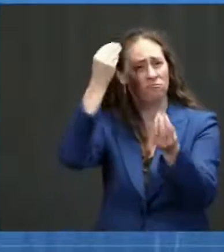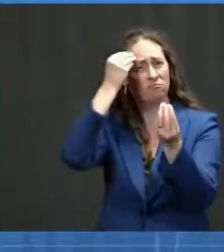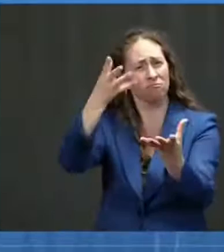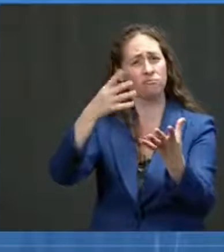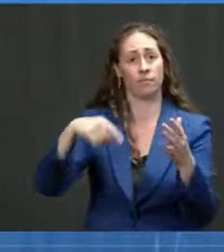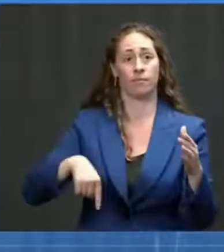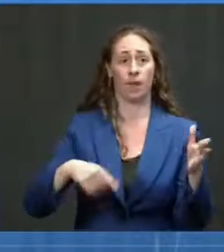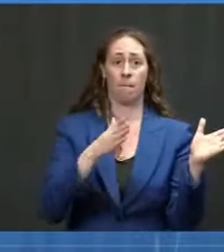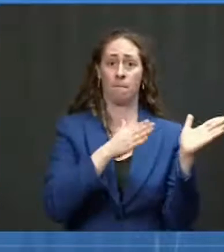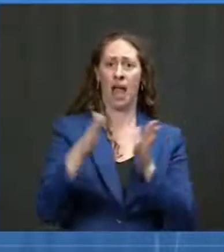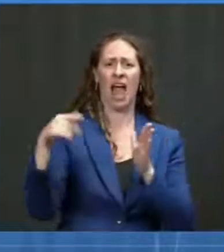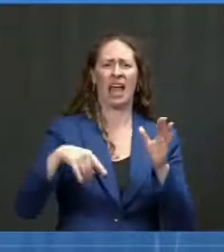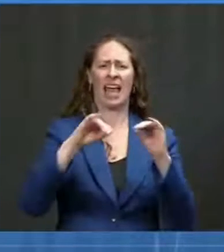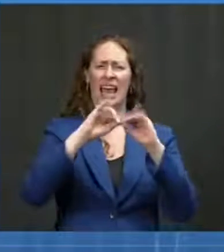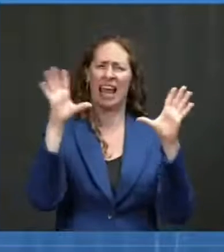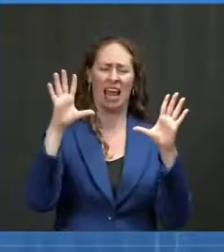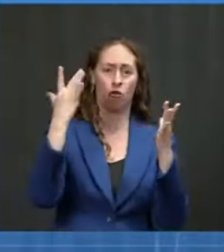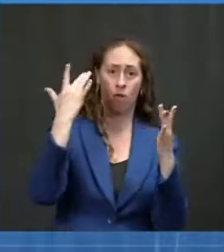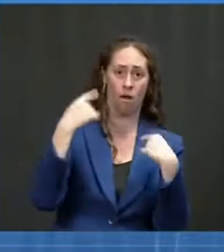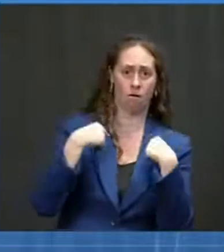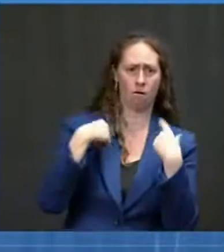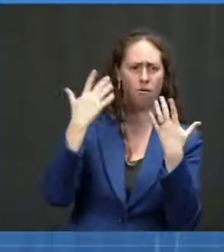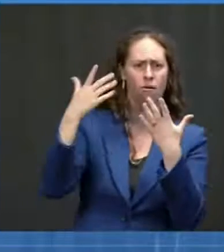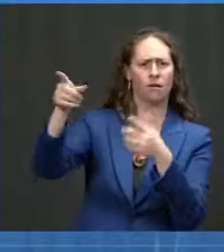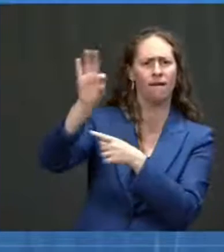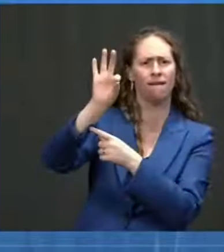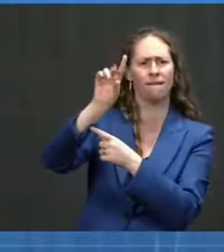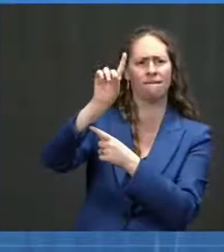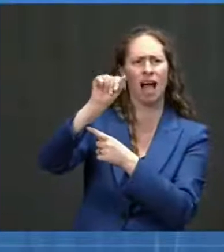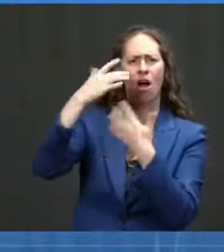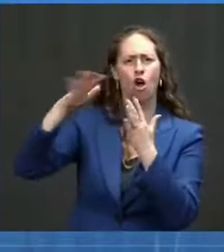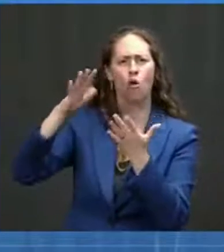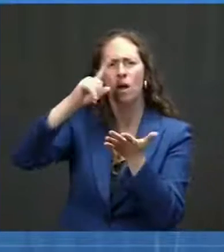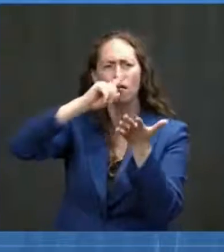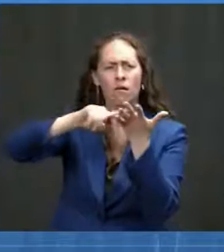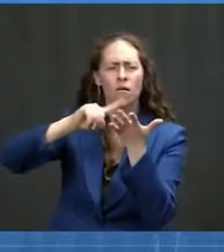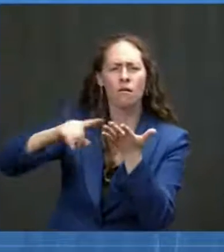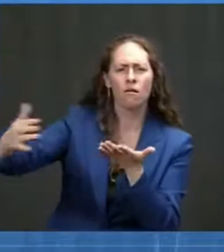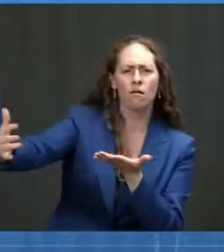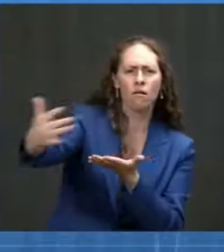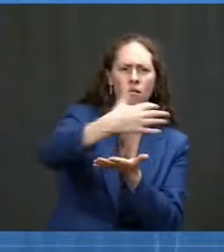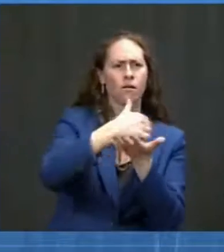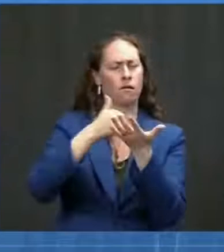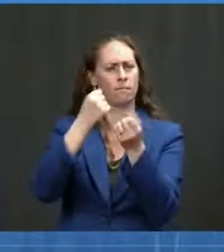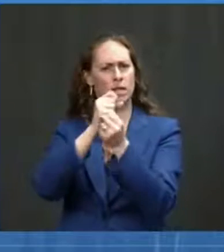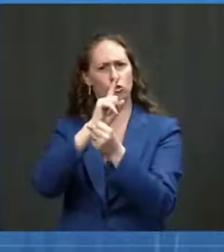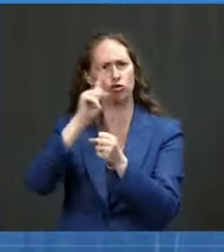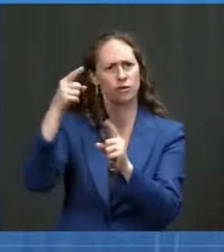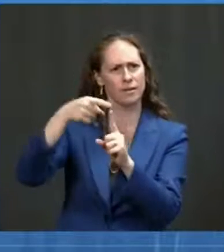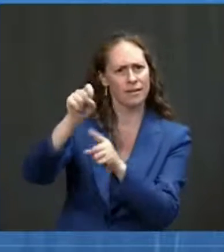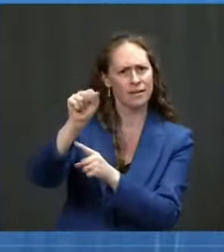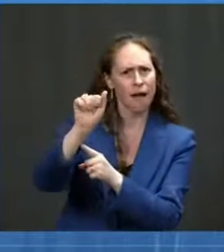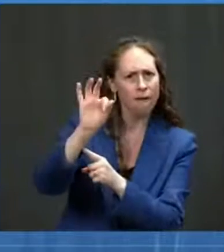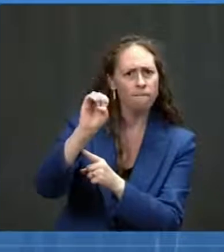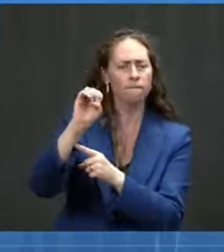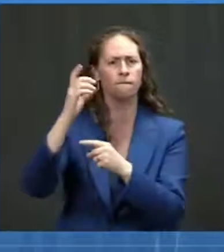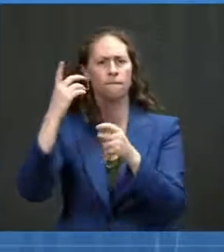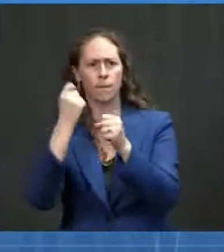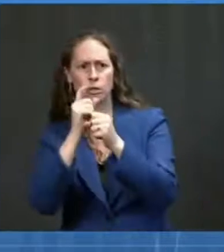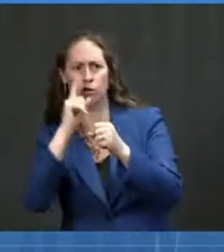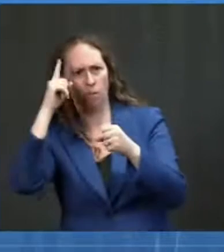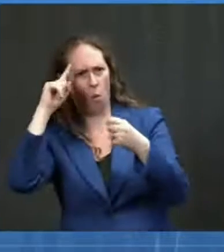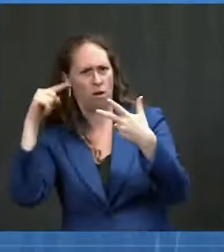independent evaluation of the safety and effectiveness of a third dose of the Pfizer and Moderna mRNA vaccines,